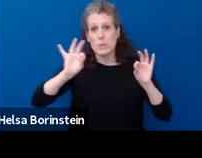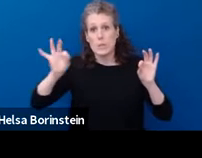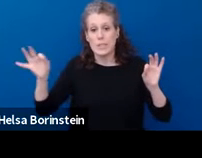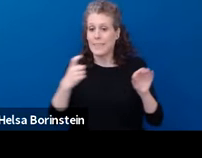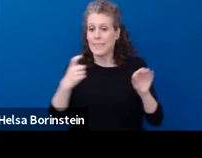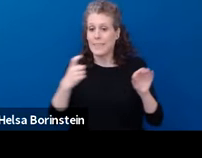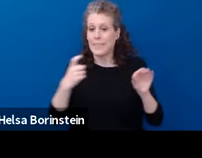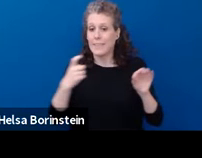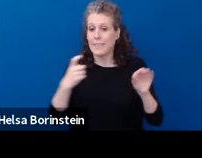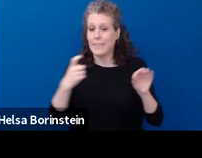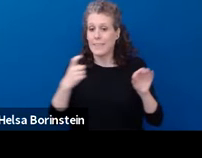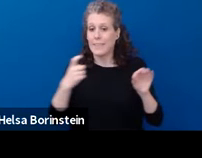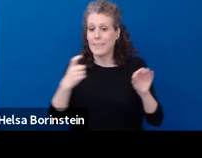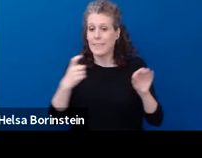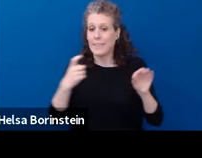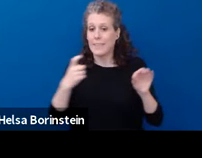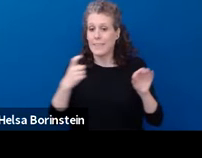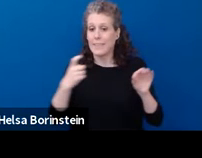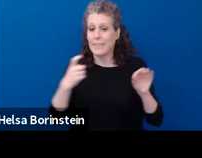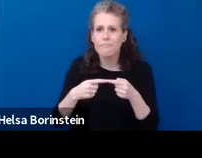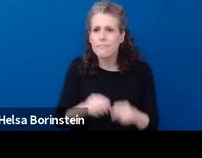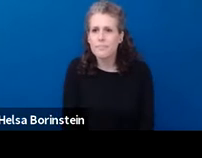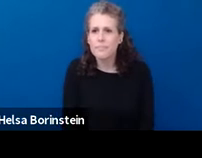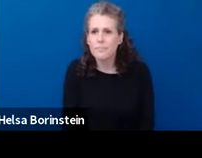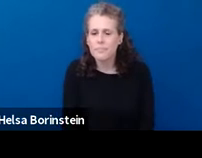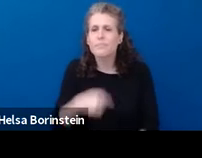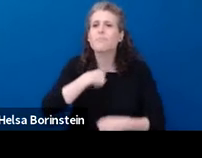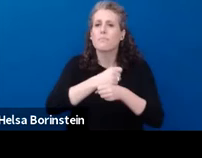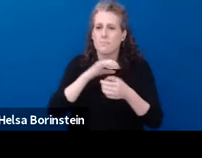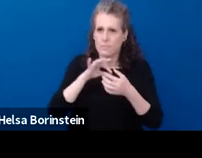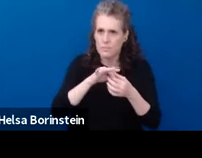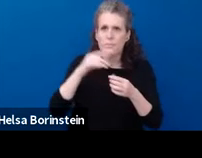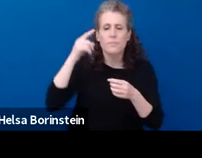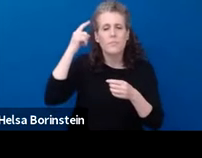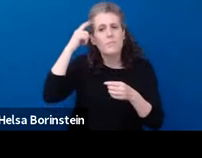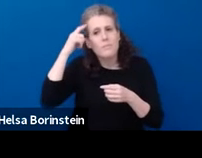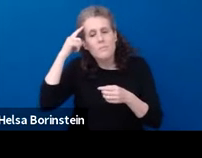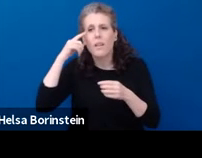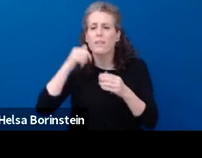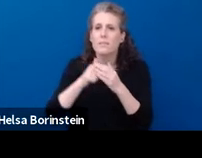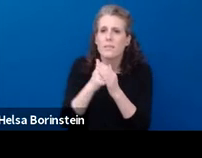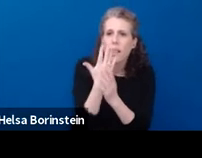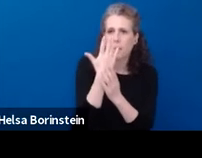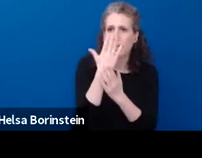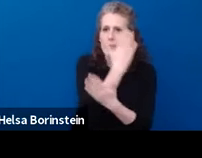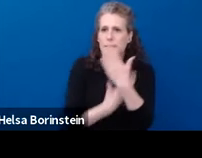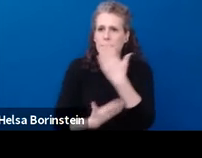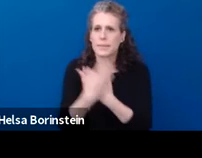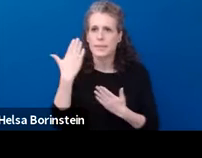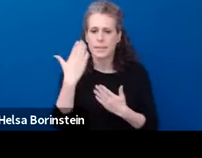on Intellectual and Developmental Disabilities. And we are an organization with